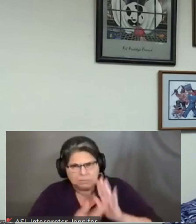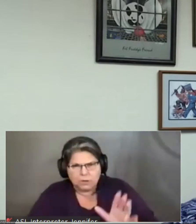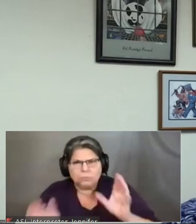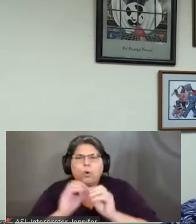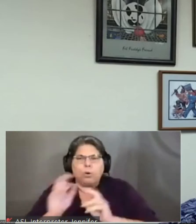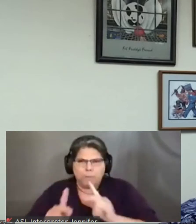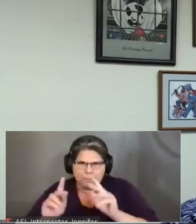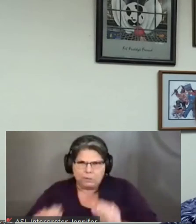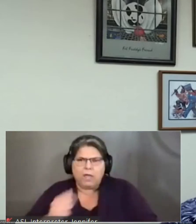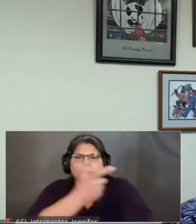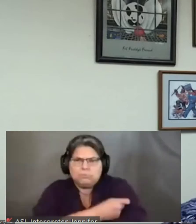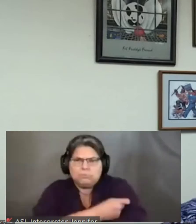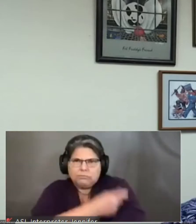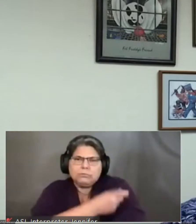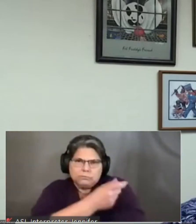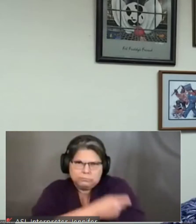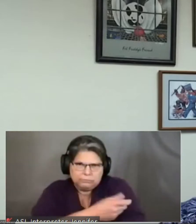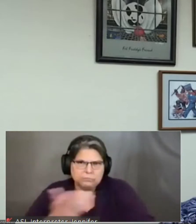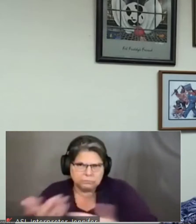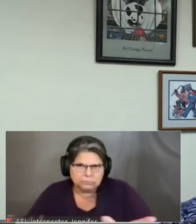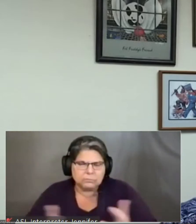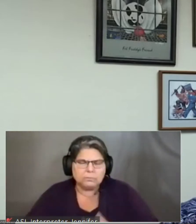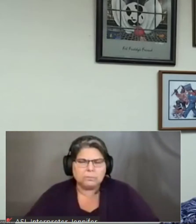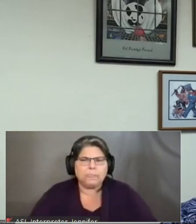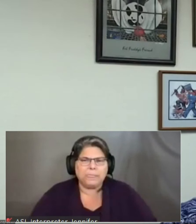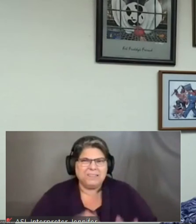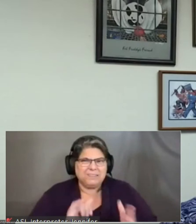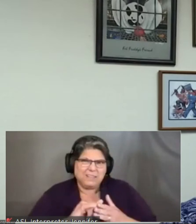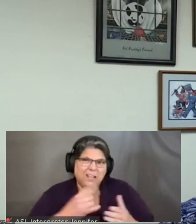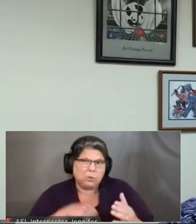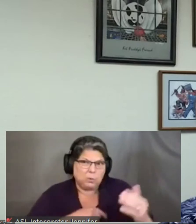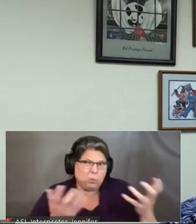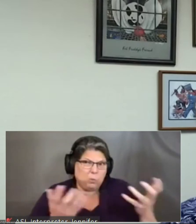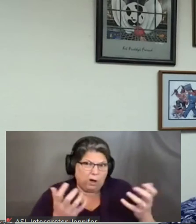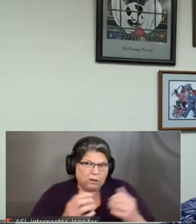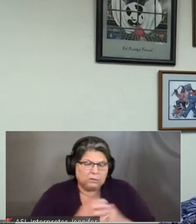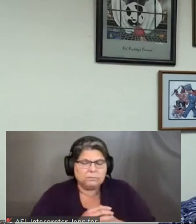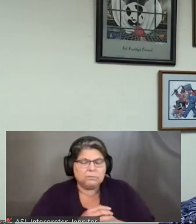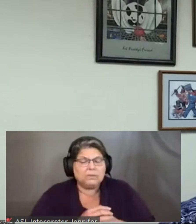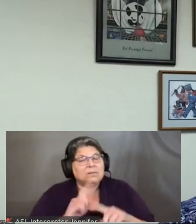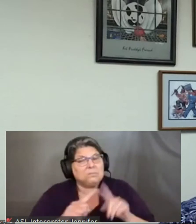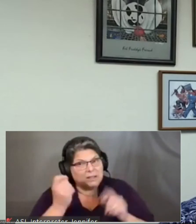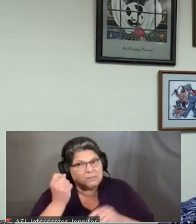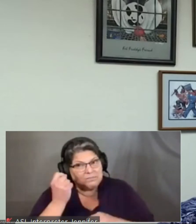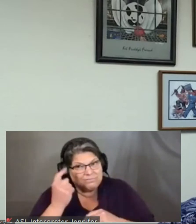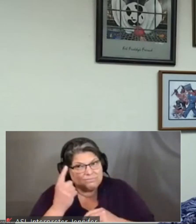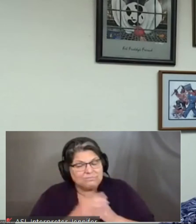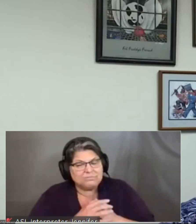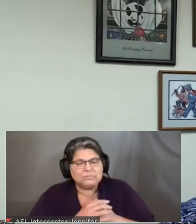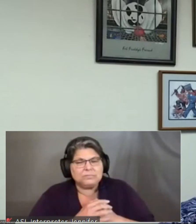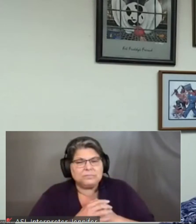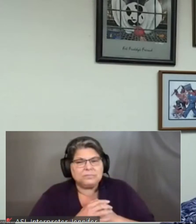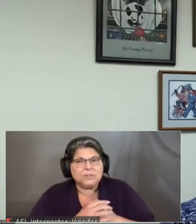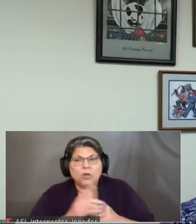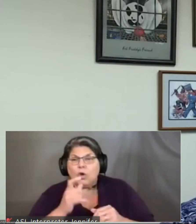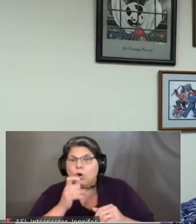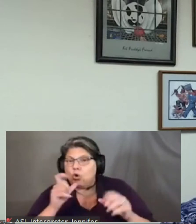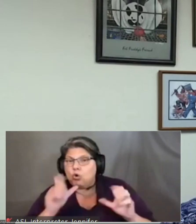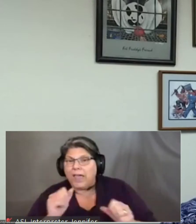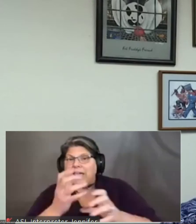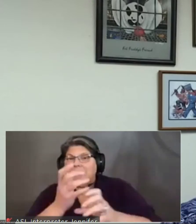availability or the eligibility for more people is what we really want to do. Now, keep in mind that eligibility is